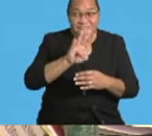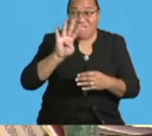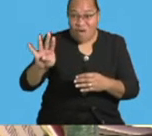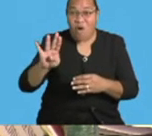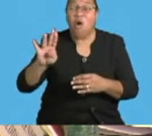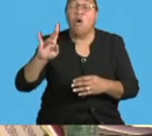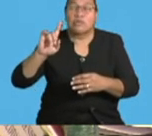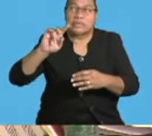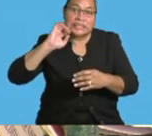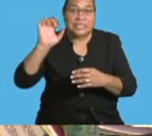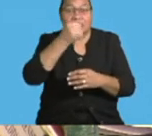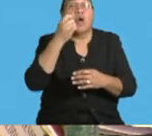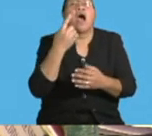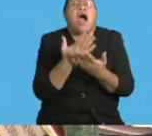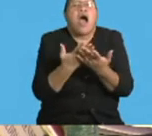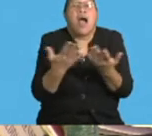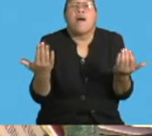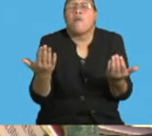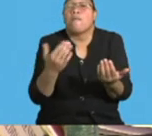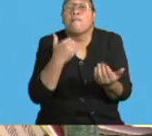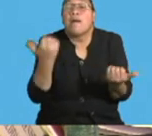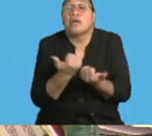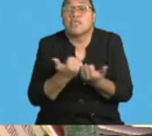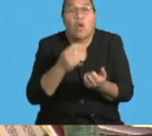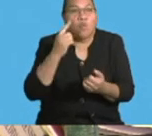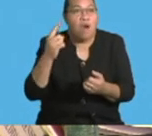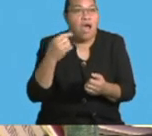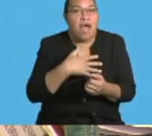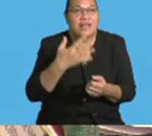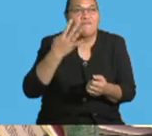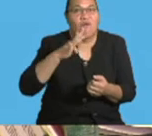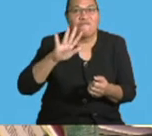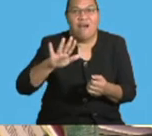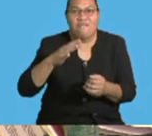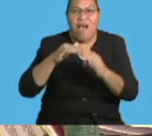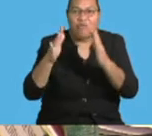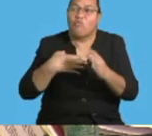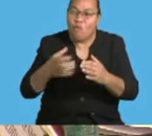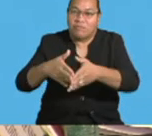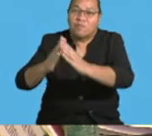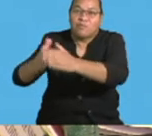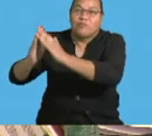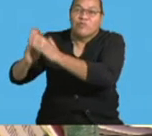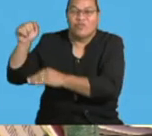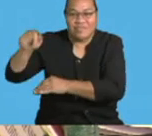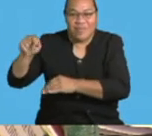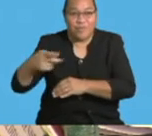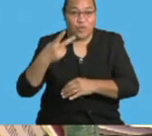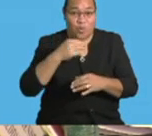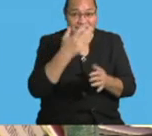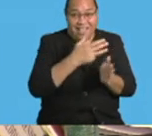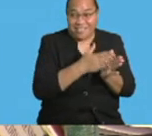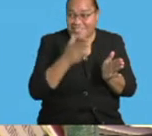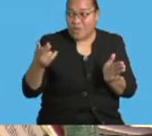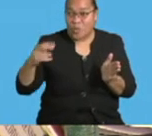another 145 houses for low-income earners. In 2019-2020 budget,